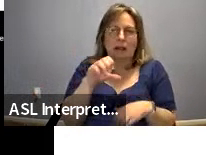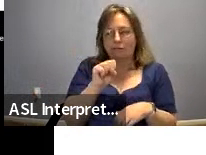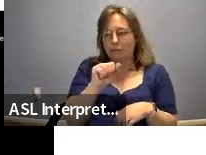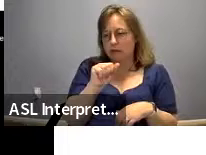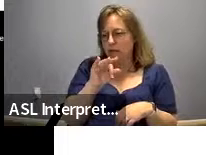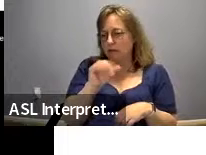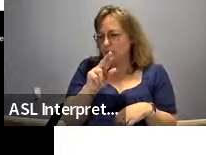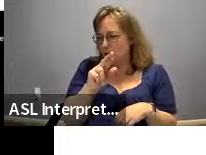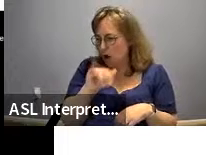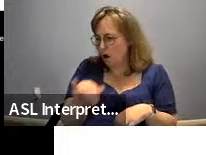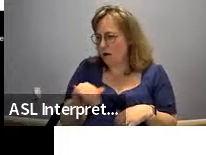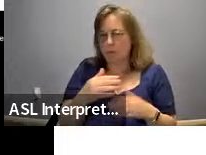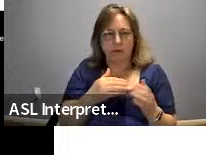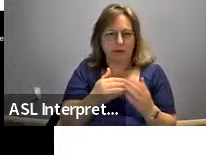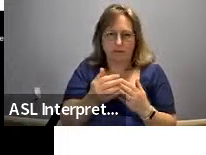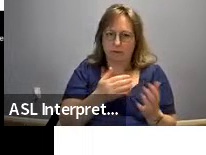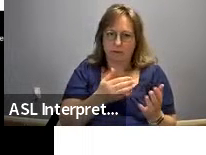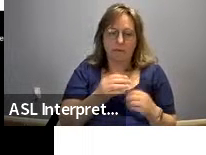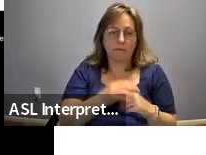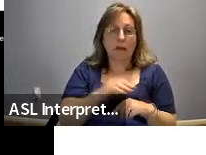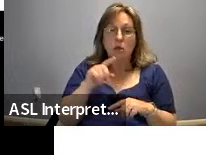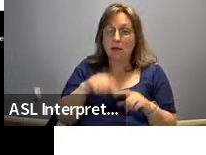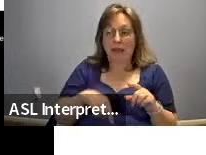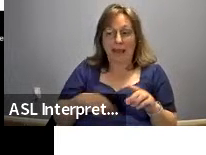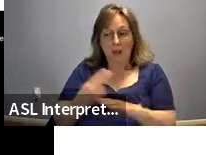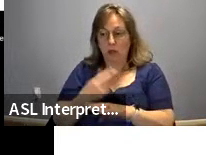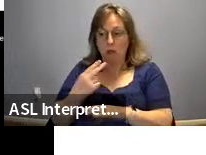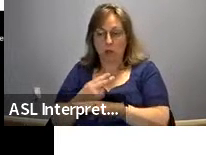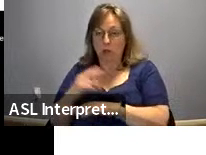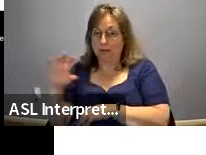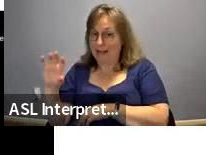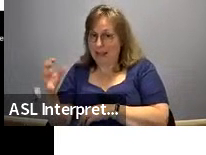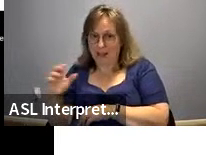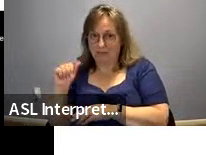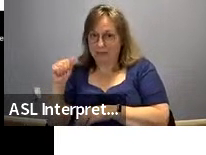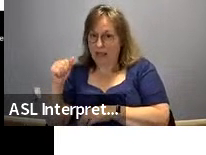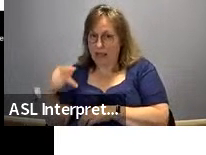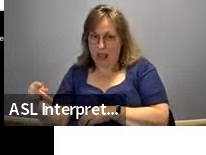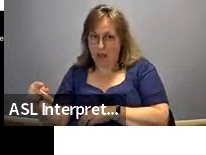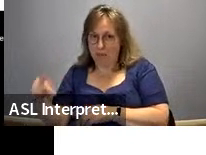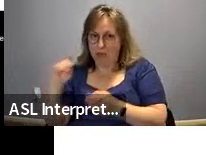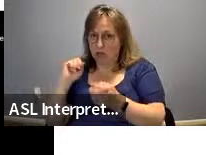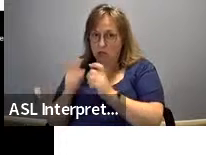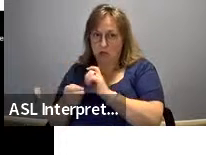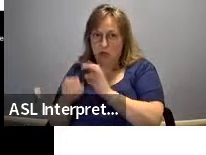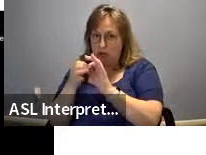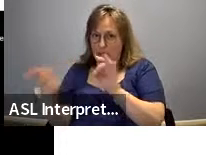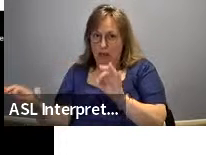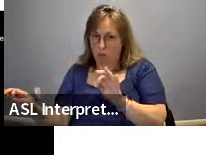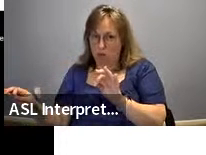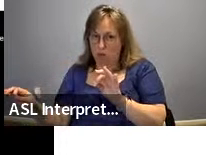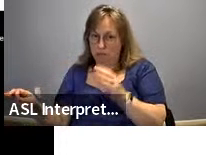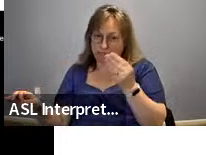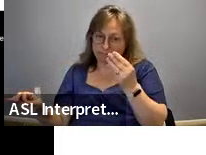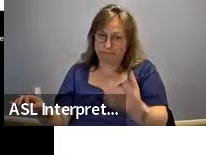work, but you can't use the Canvas app to change language settings. Okay,